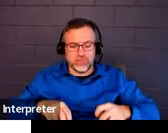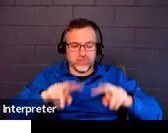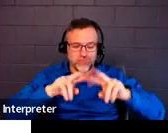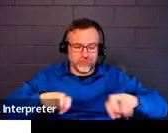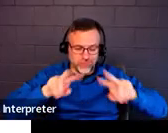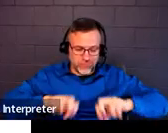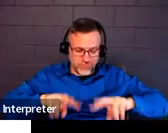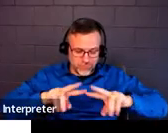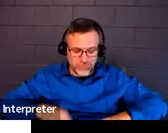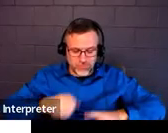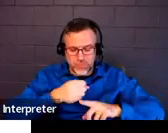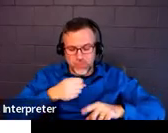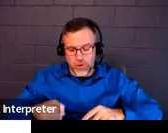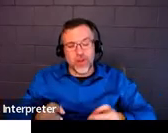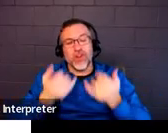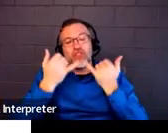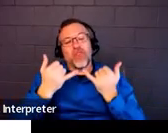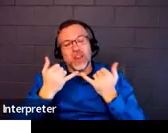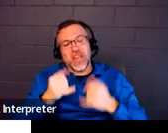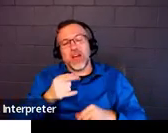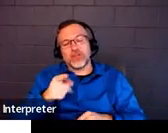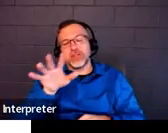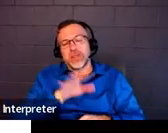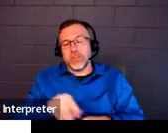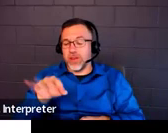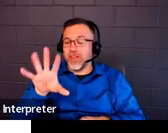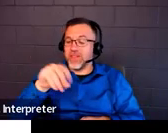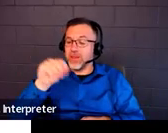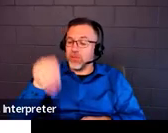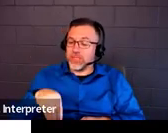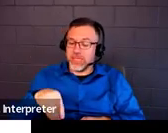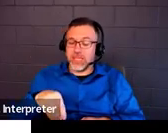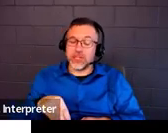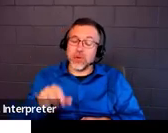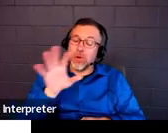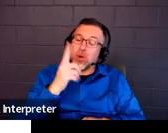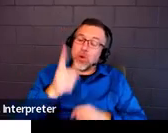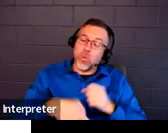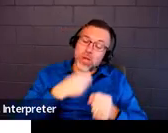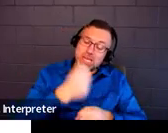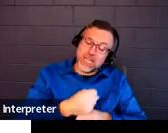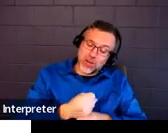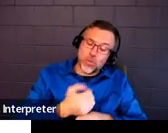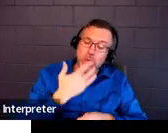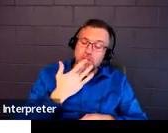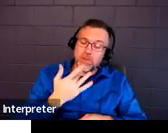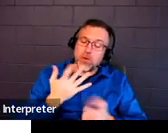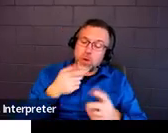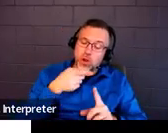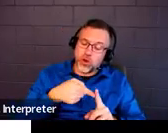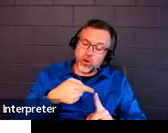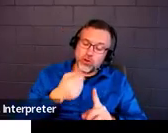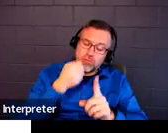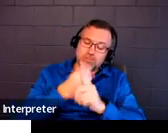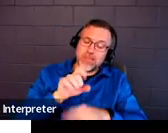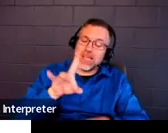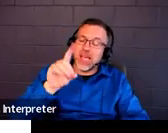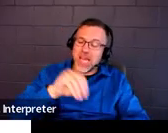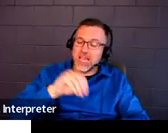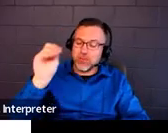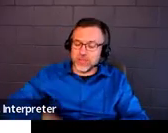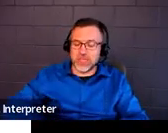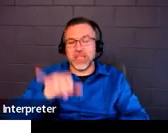this 5 out of 10 opportunities. So within a year, we want her to get to 8 out of 10. That's what the team feels like